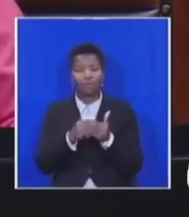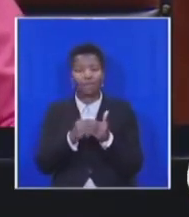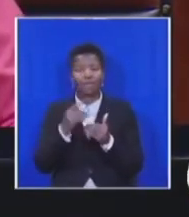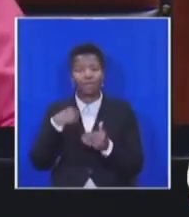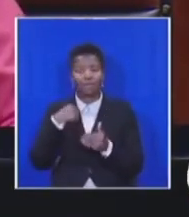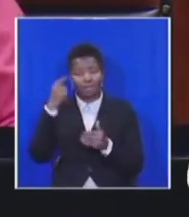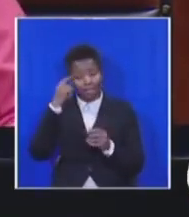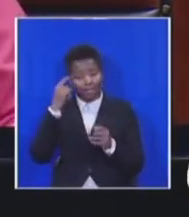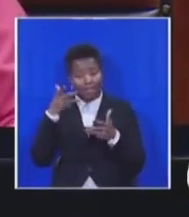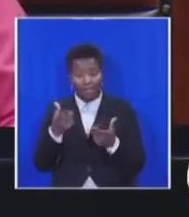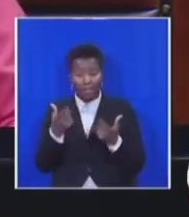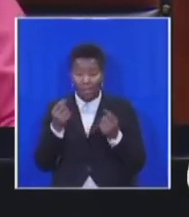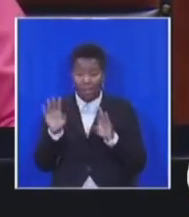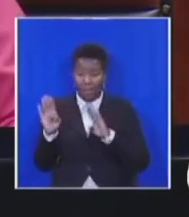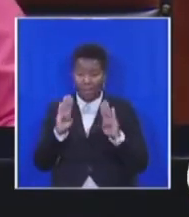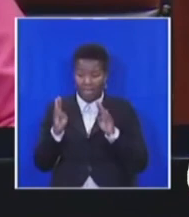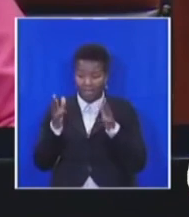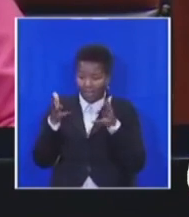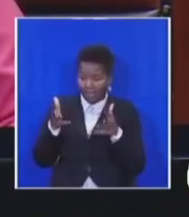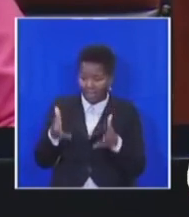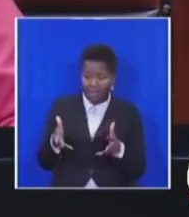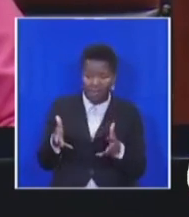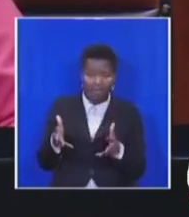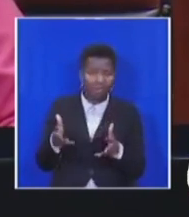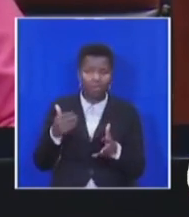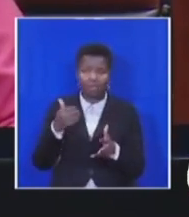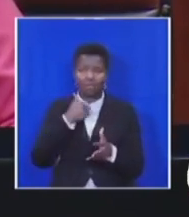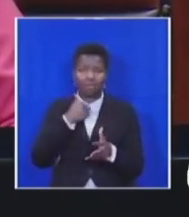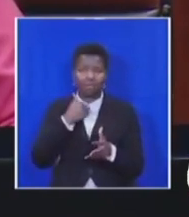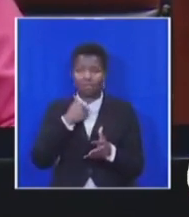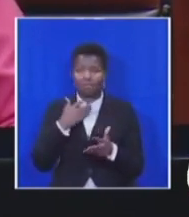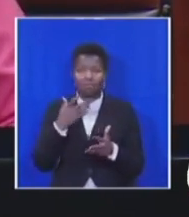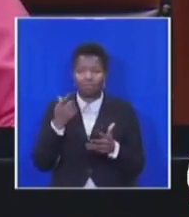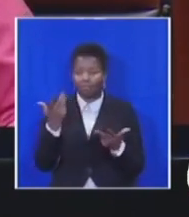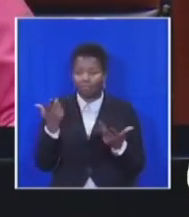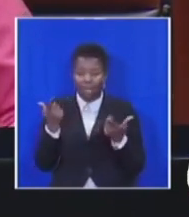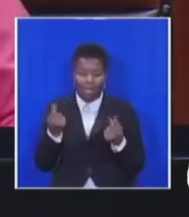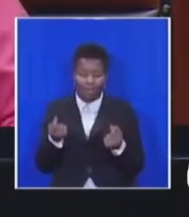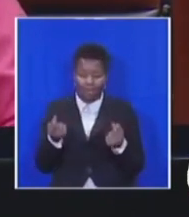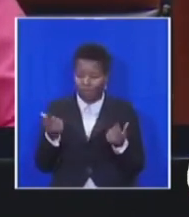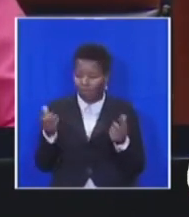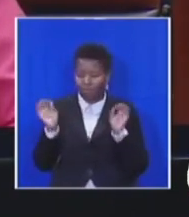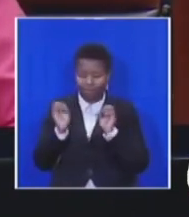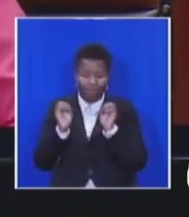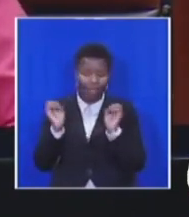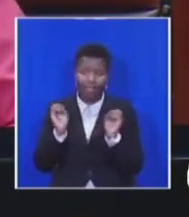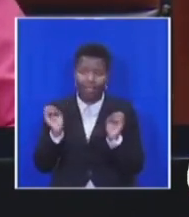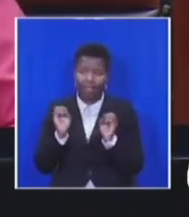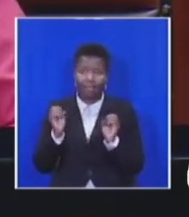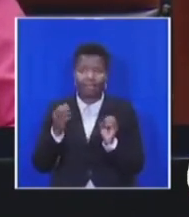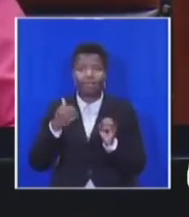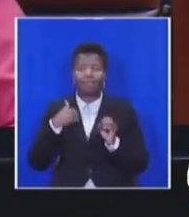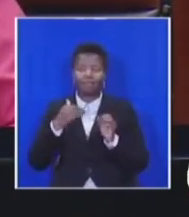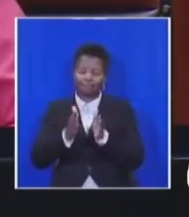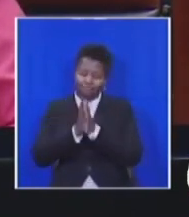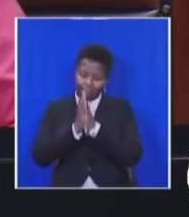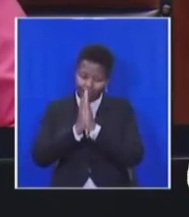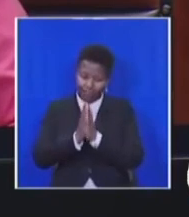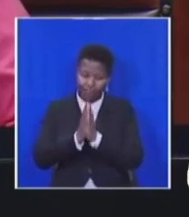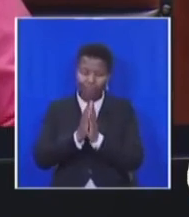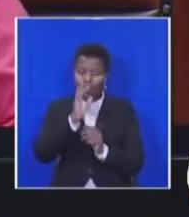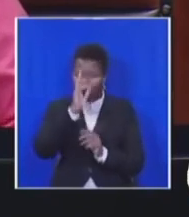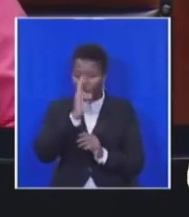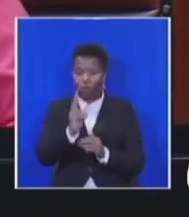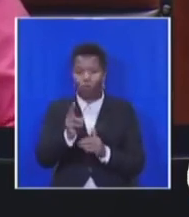this behavior is above my what I can do now. I want to plead with you, honorable